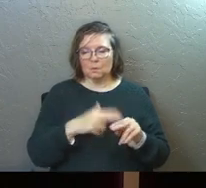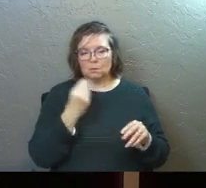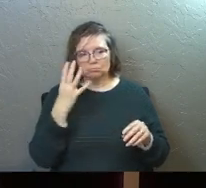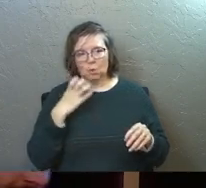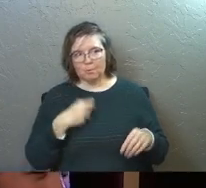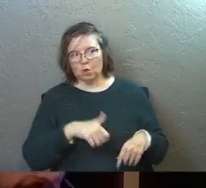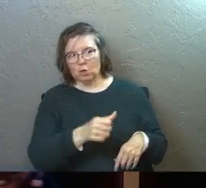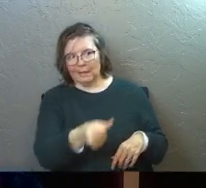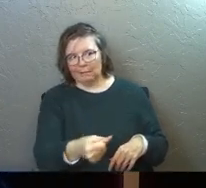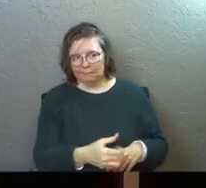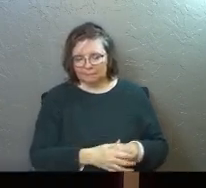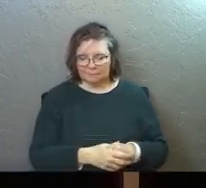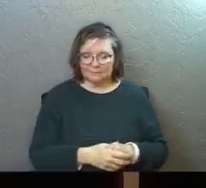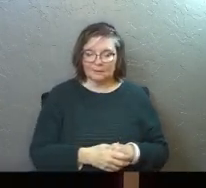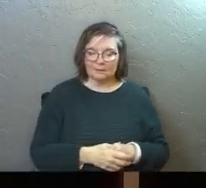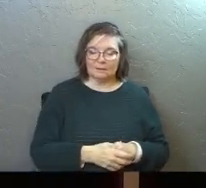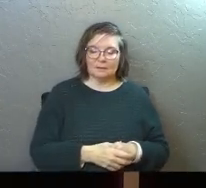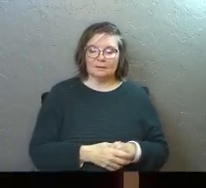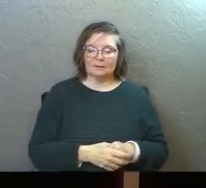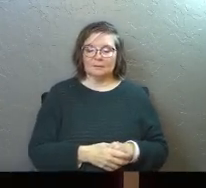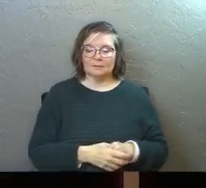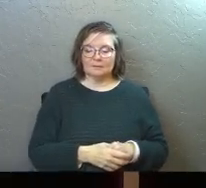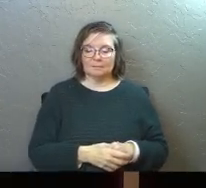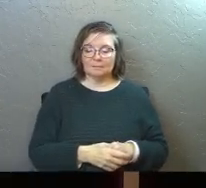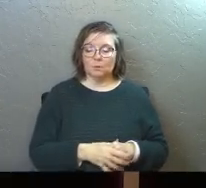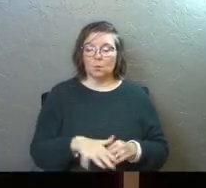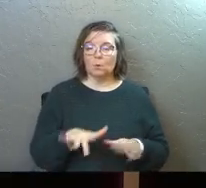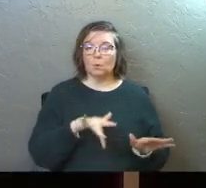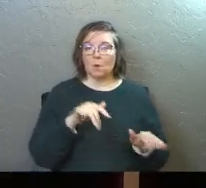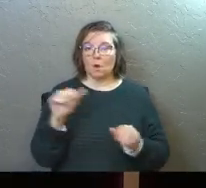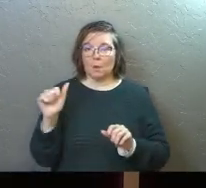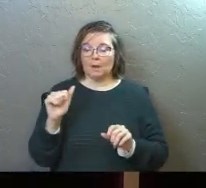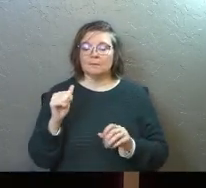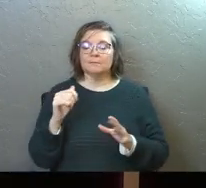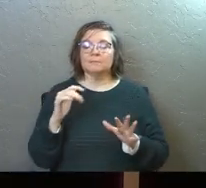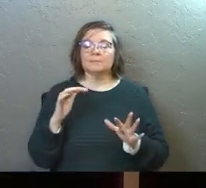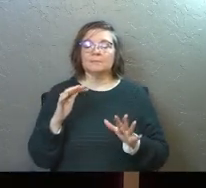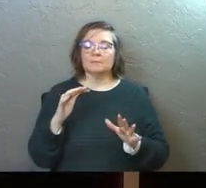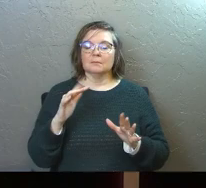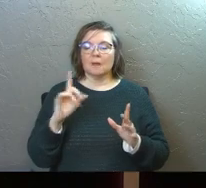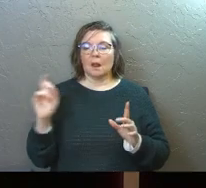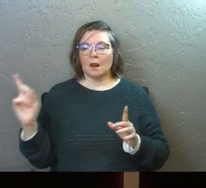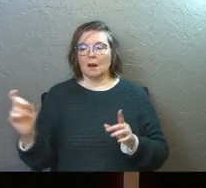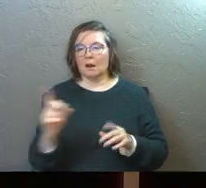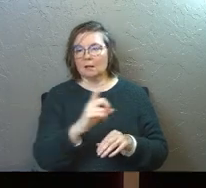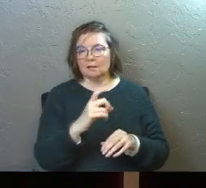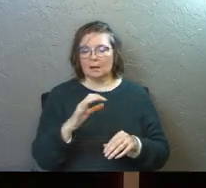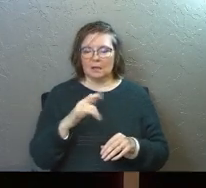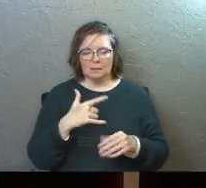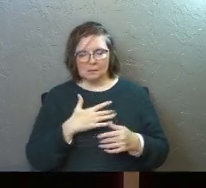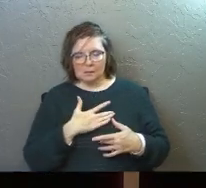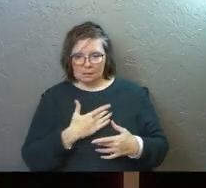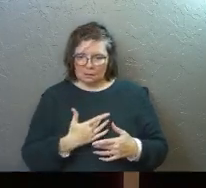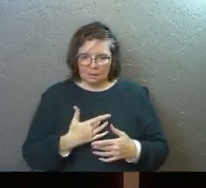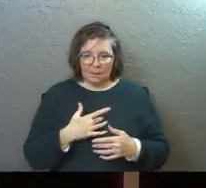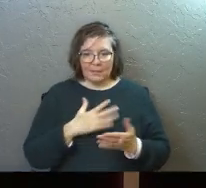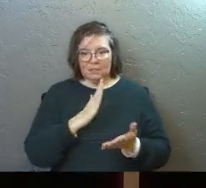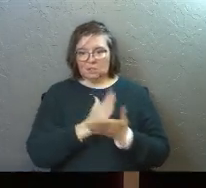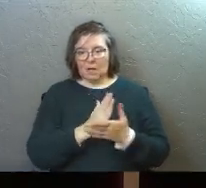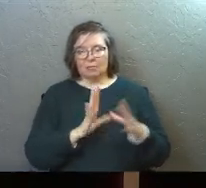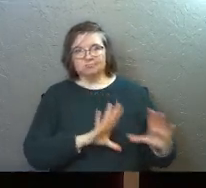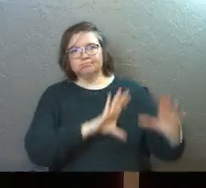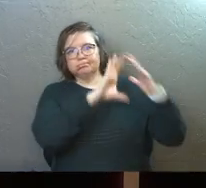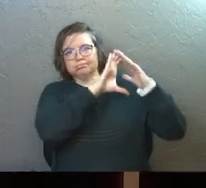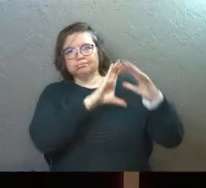we're like, put her in. You know what I mean? Like, you got it. So we walk away and Ellie gets back in and she goes and plays. And at first she's like, oh. And then she ends up stopping a